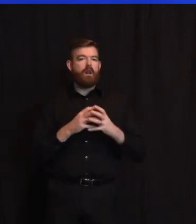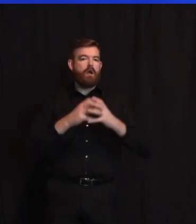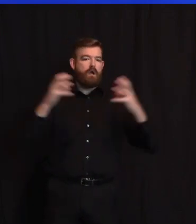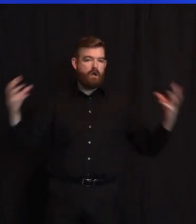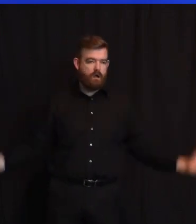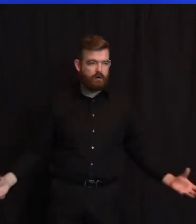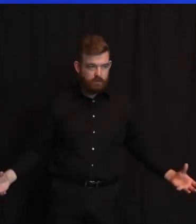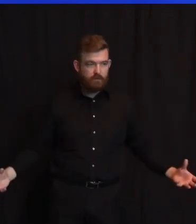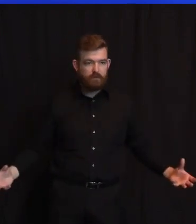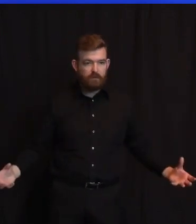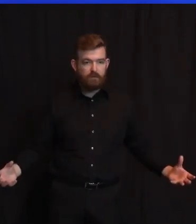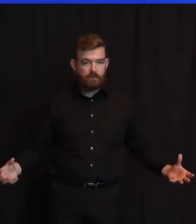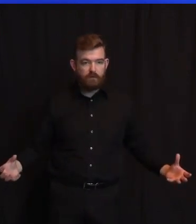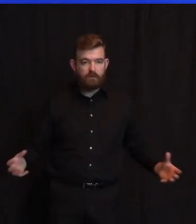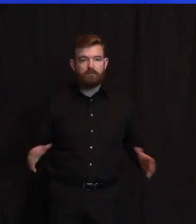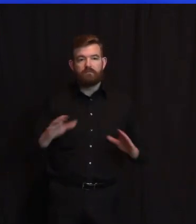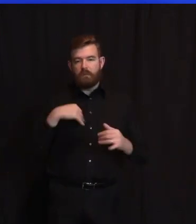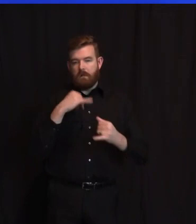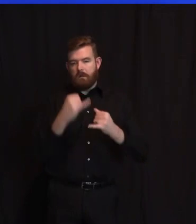just lastly,